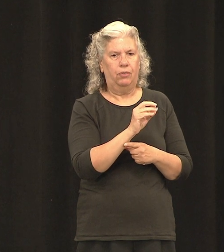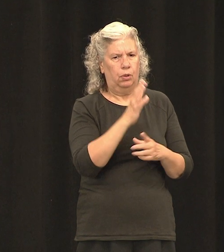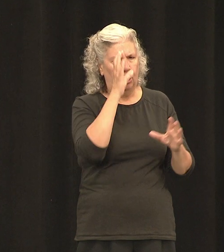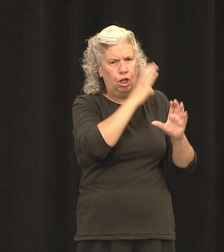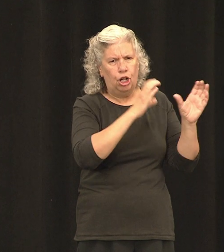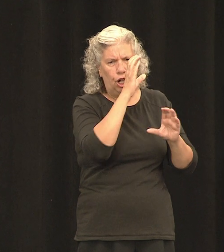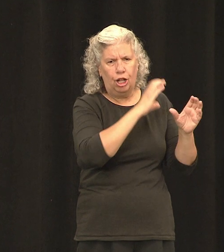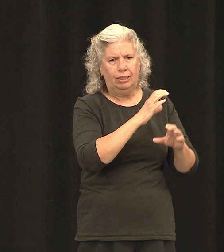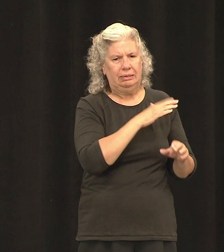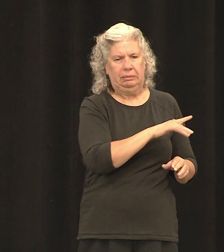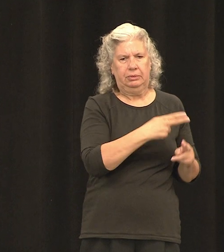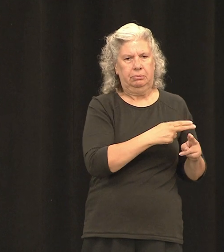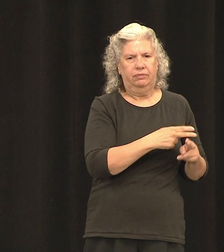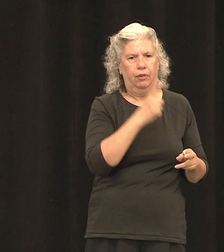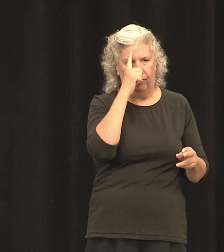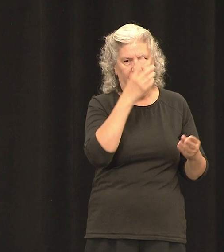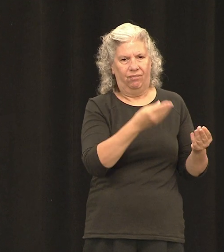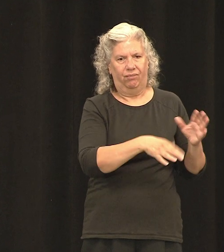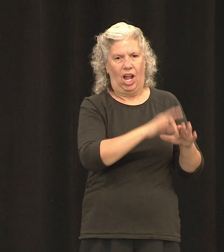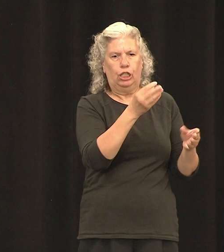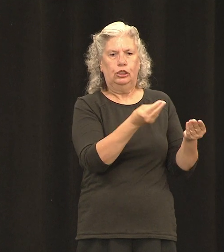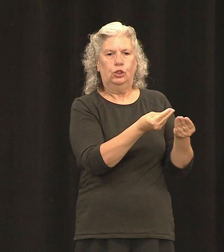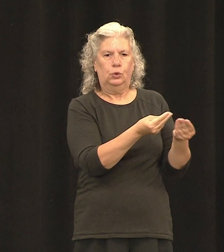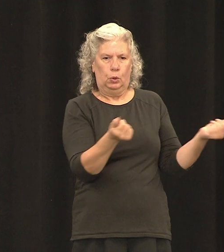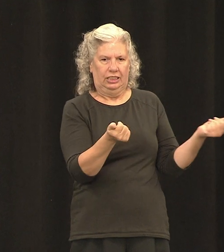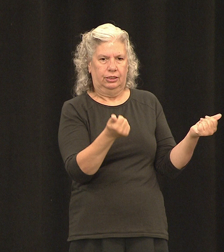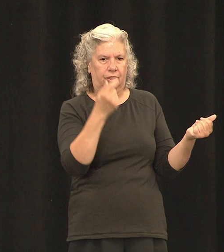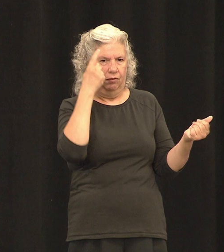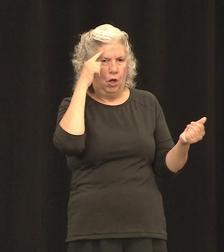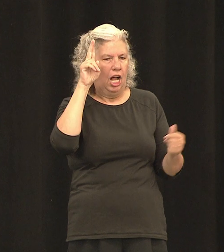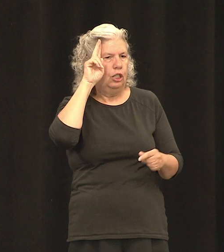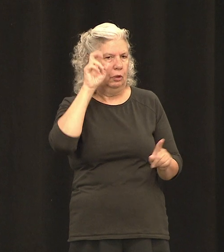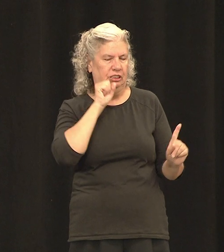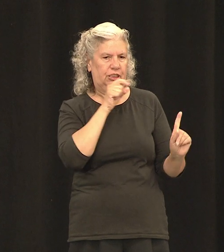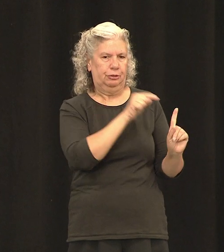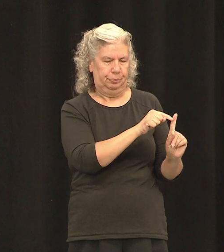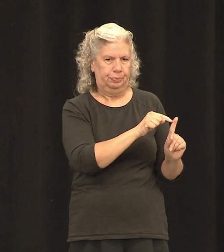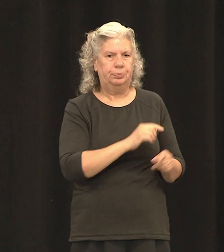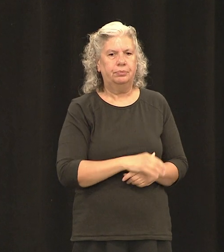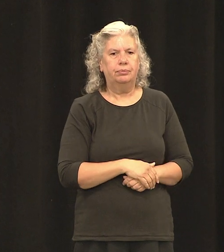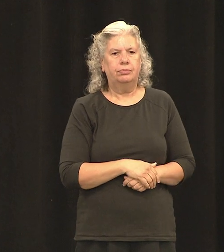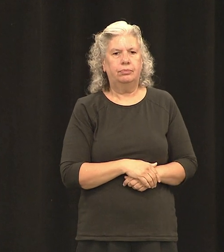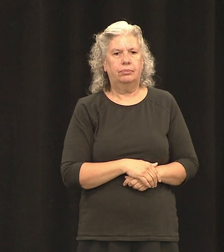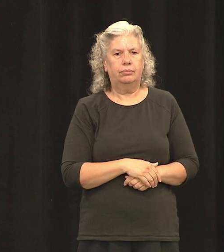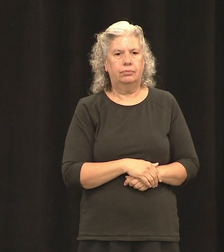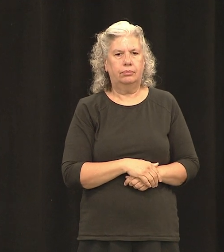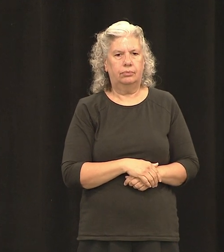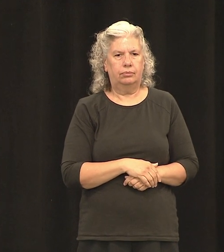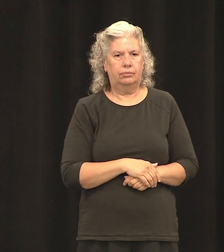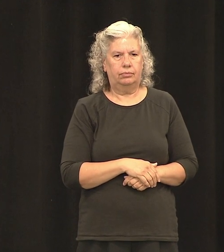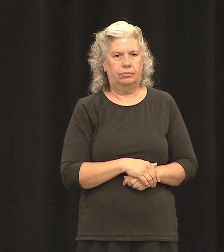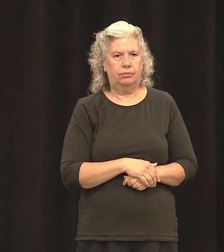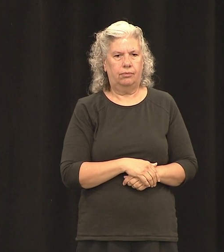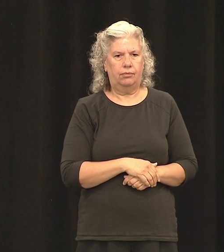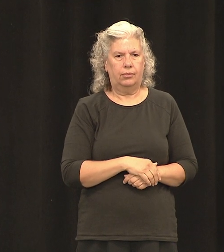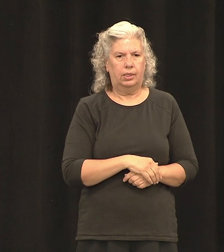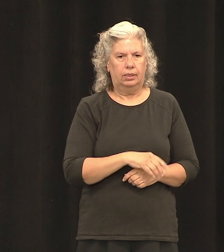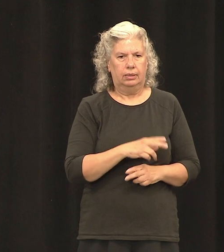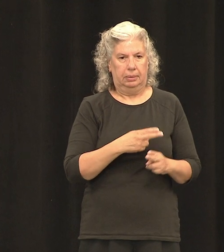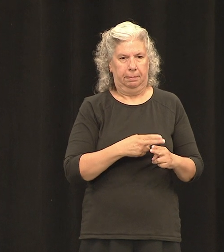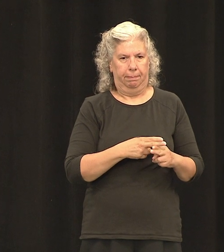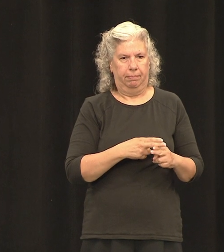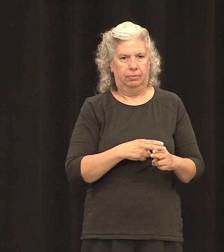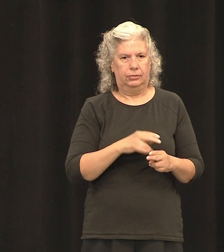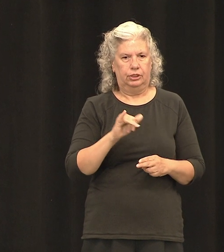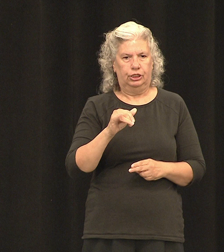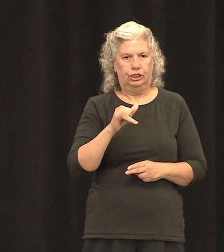Jennifer Lentz is an associate professor of otolaryngology, if I pronounced that correctly, and